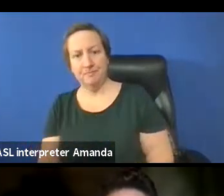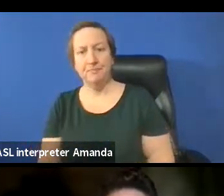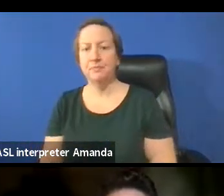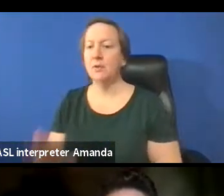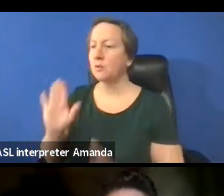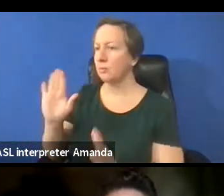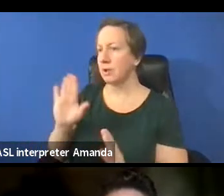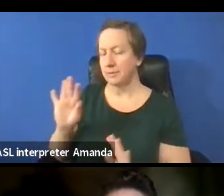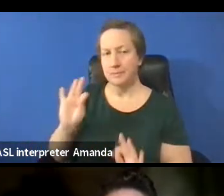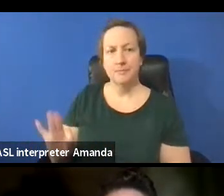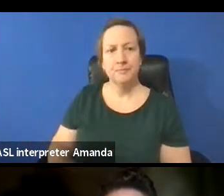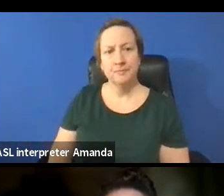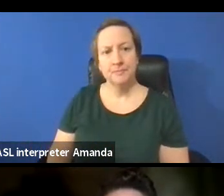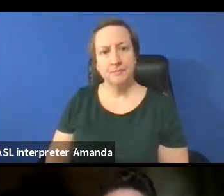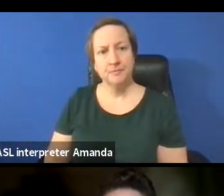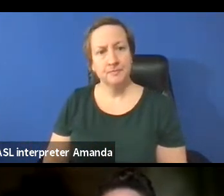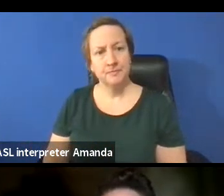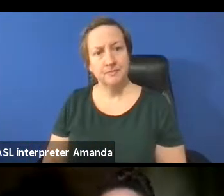Great.